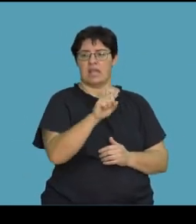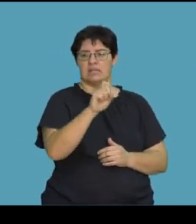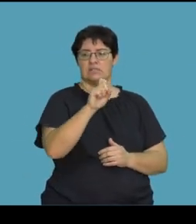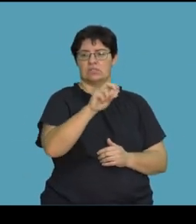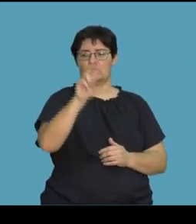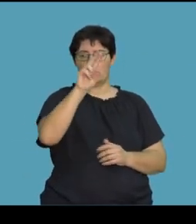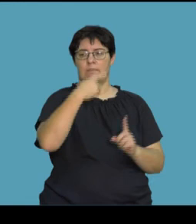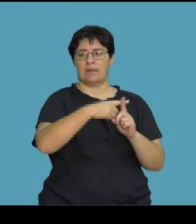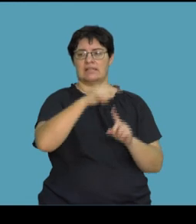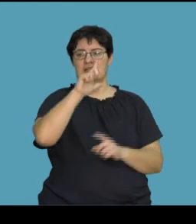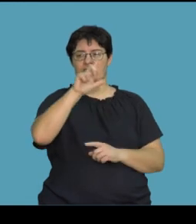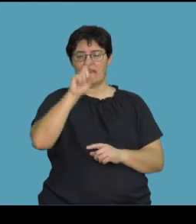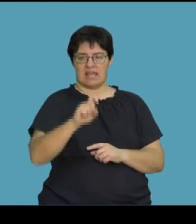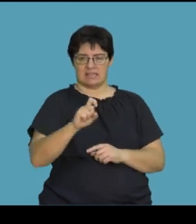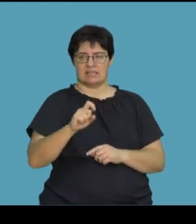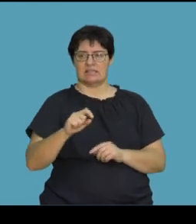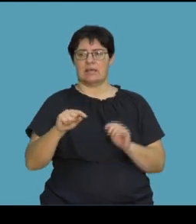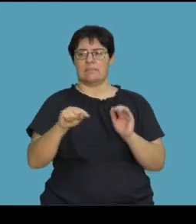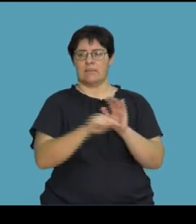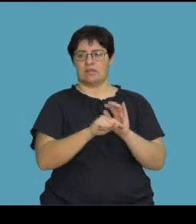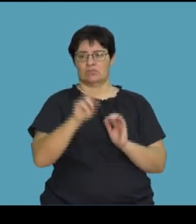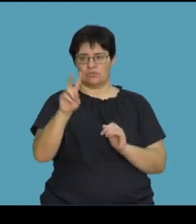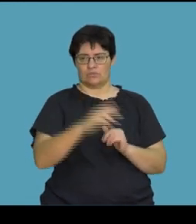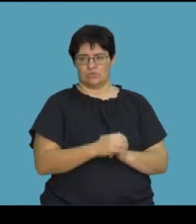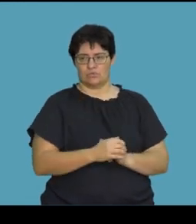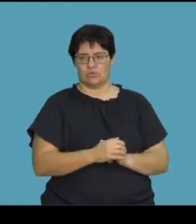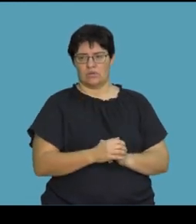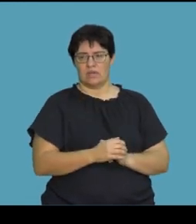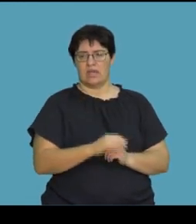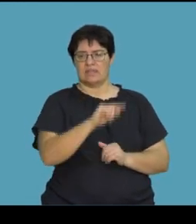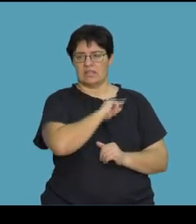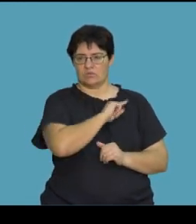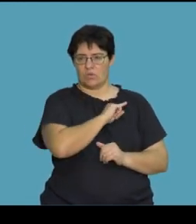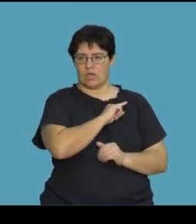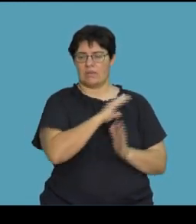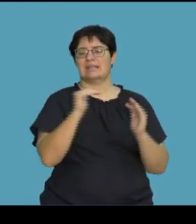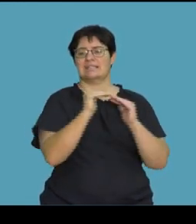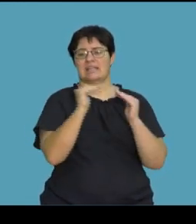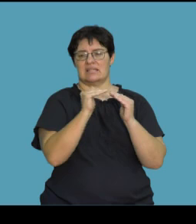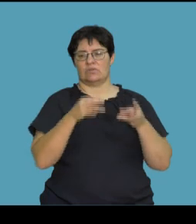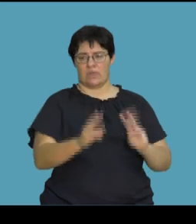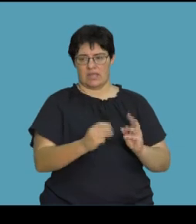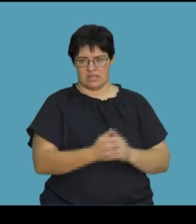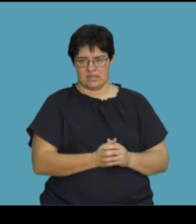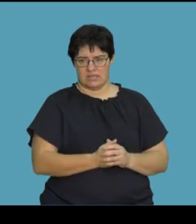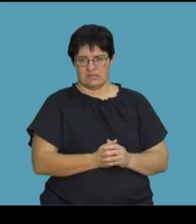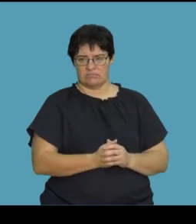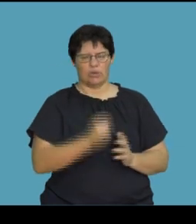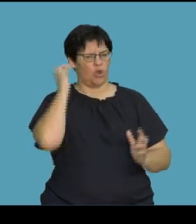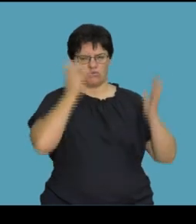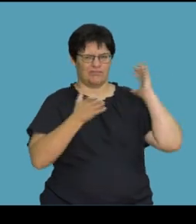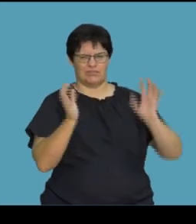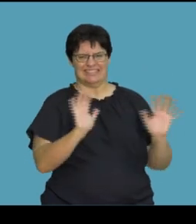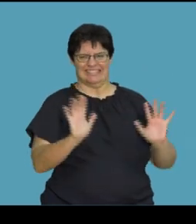squared plus the 7x minus 2. So that's why I just wrote it in standard form, so that you are not